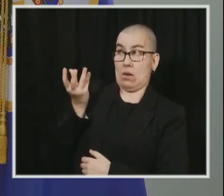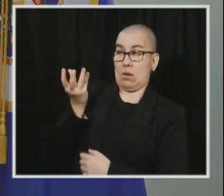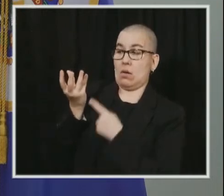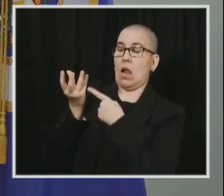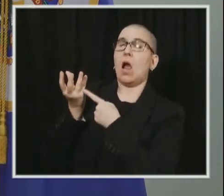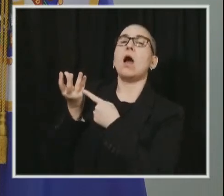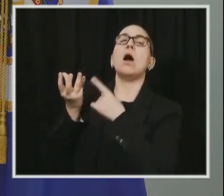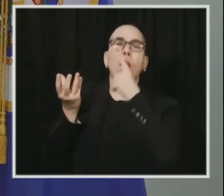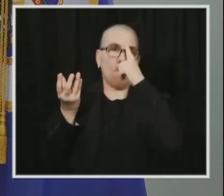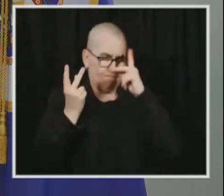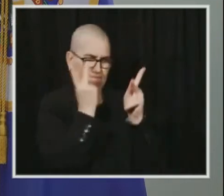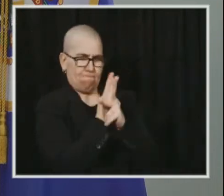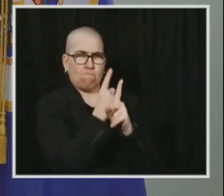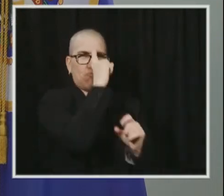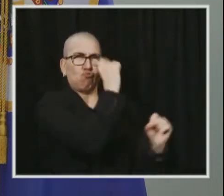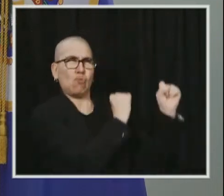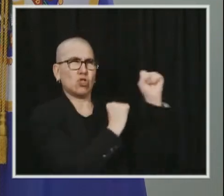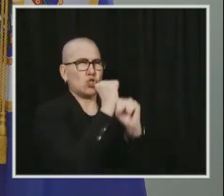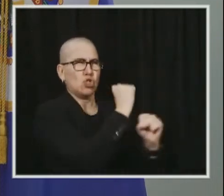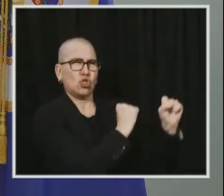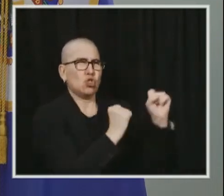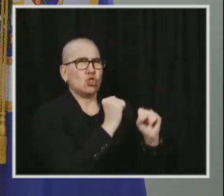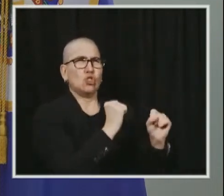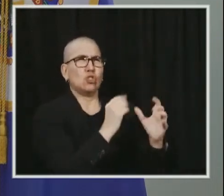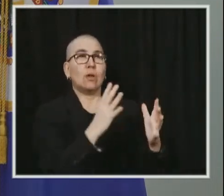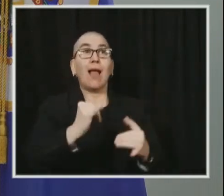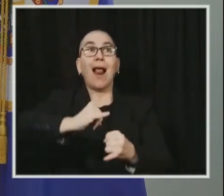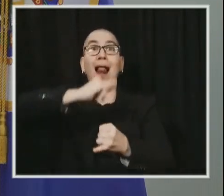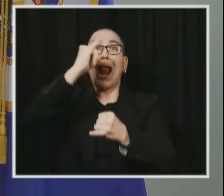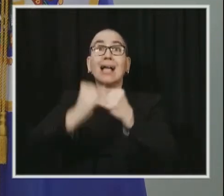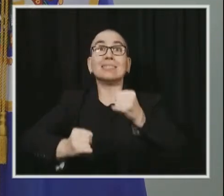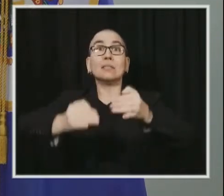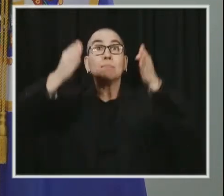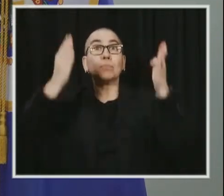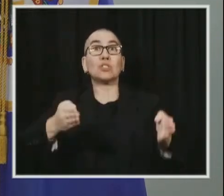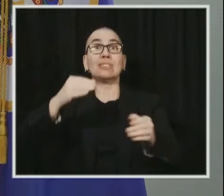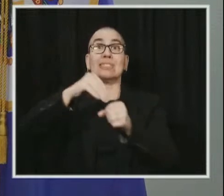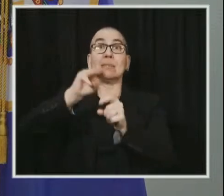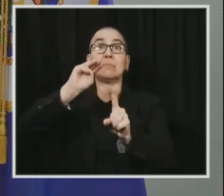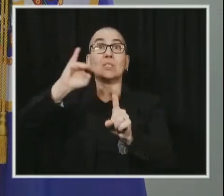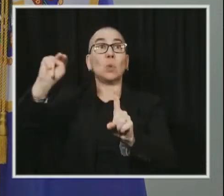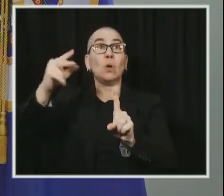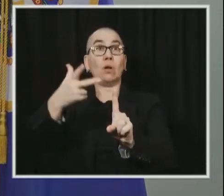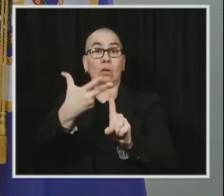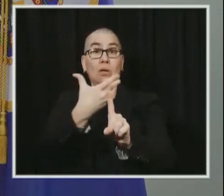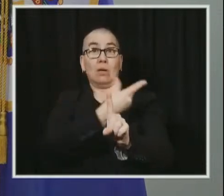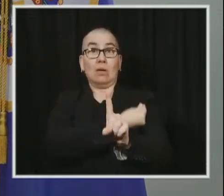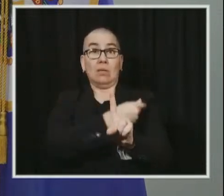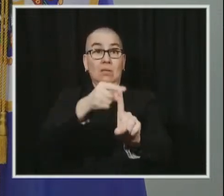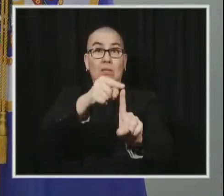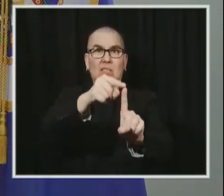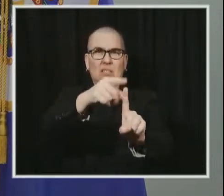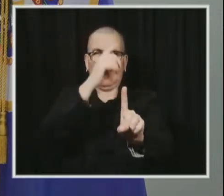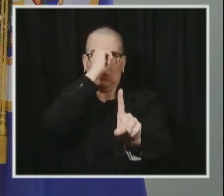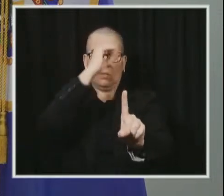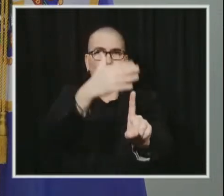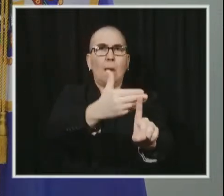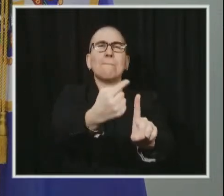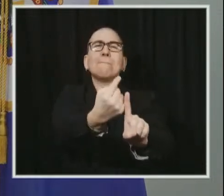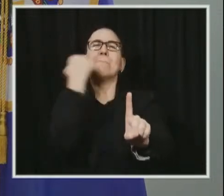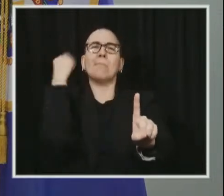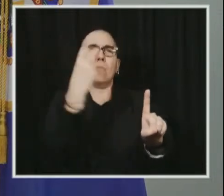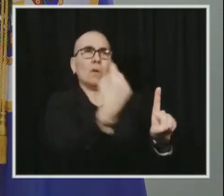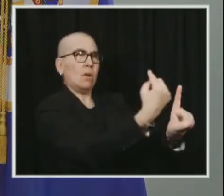last Minnesotan is able to get their vaccine and back that back up till today and tell you where you're going to fall in that line to get it.